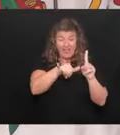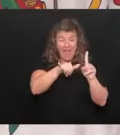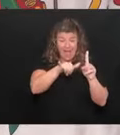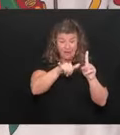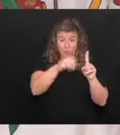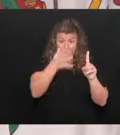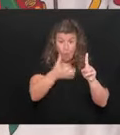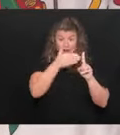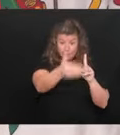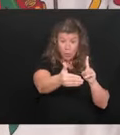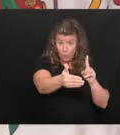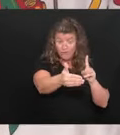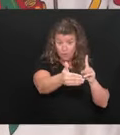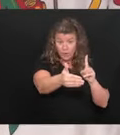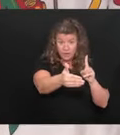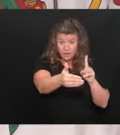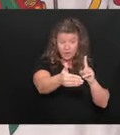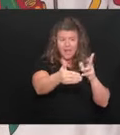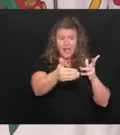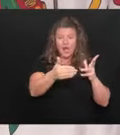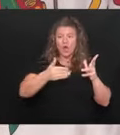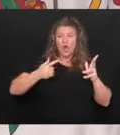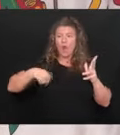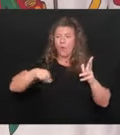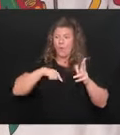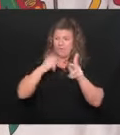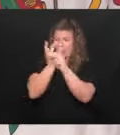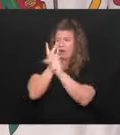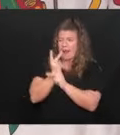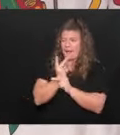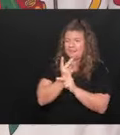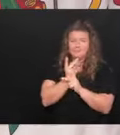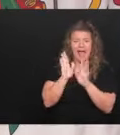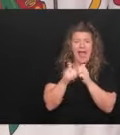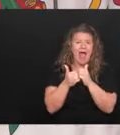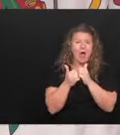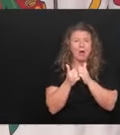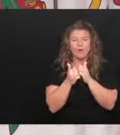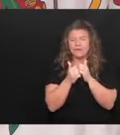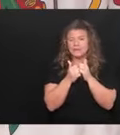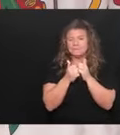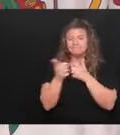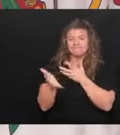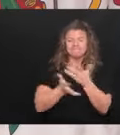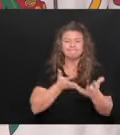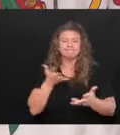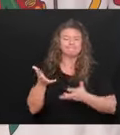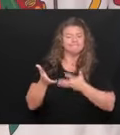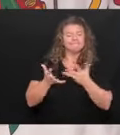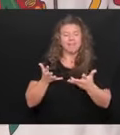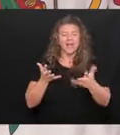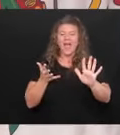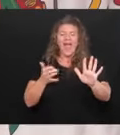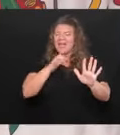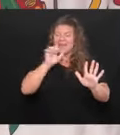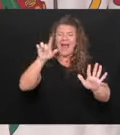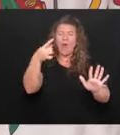then we were teeing up to not only just